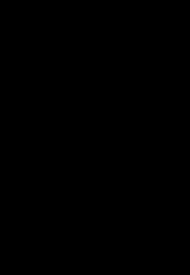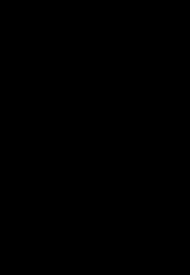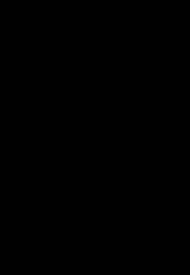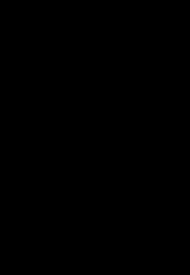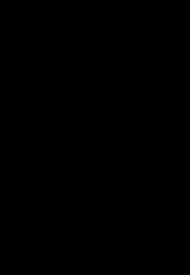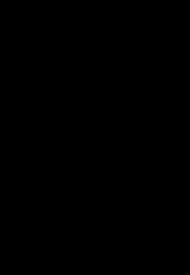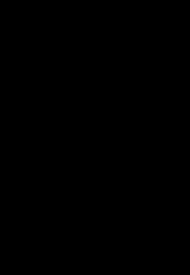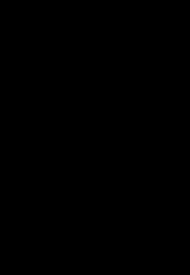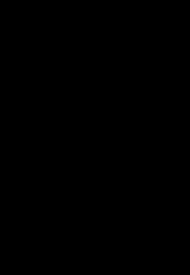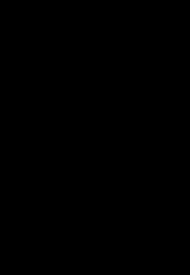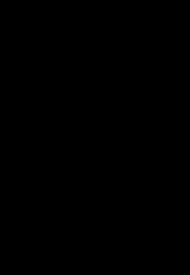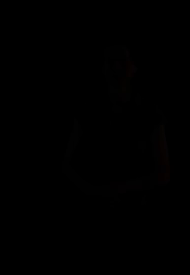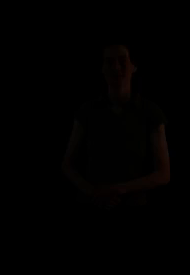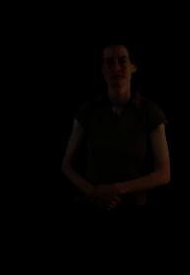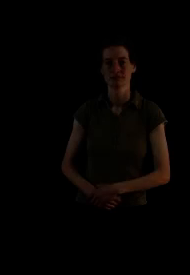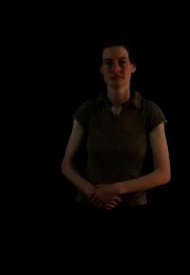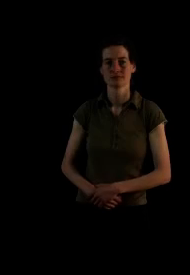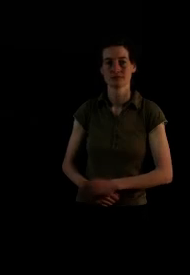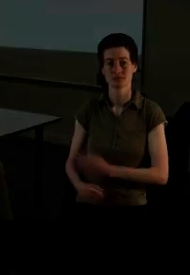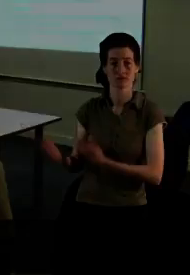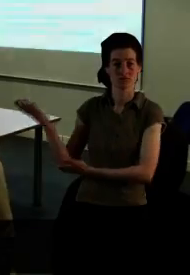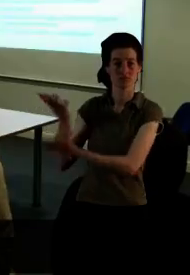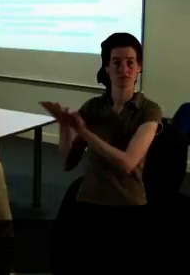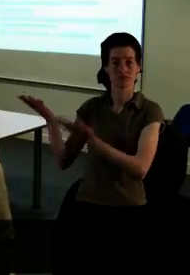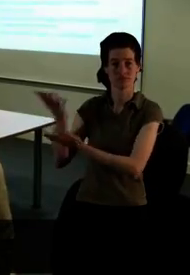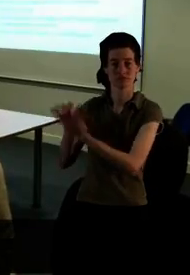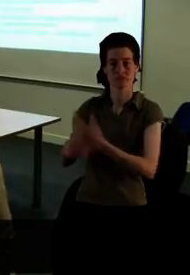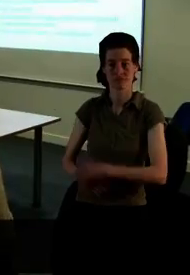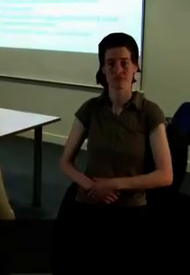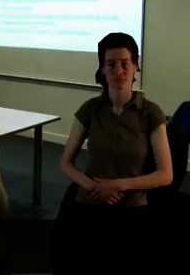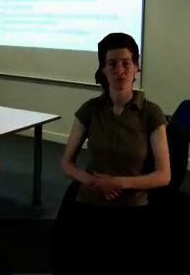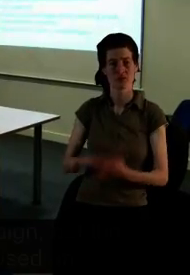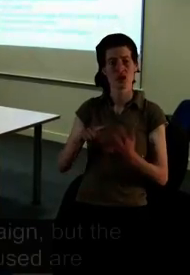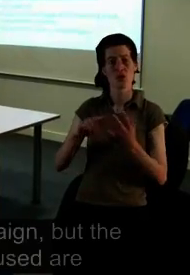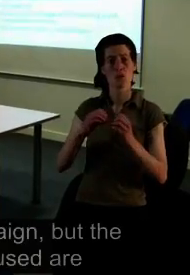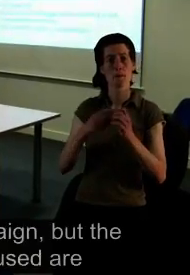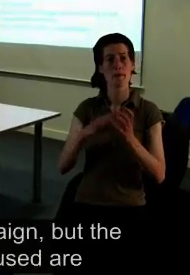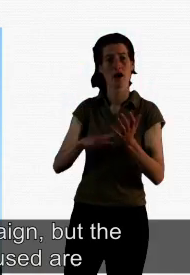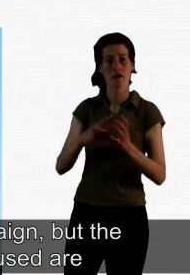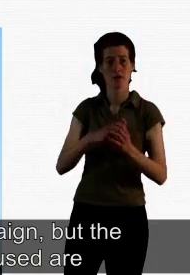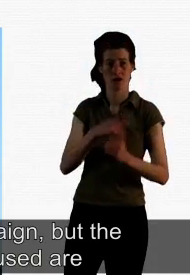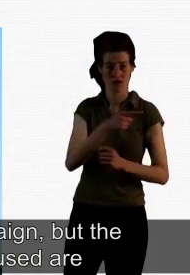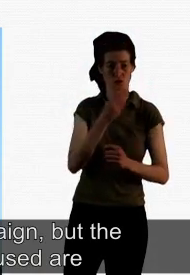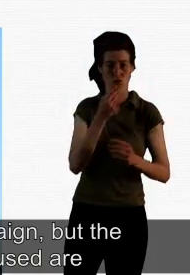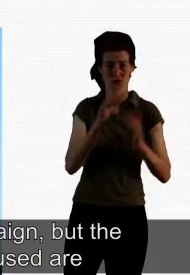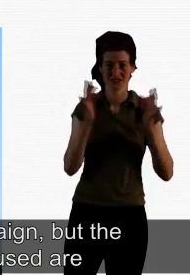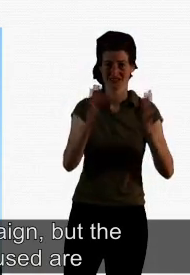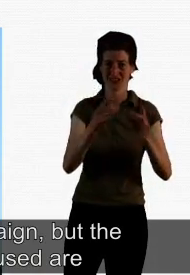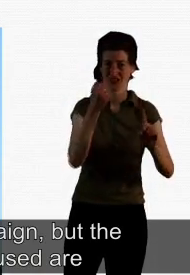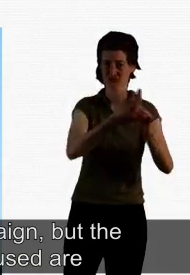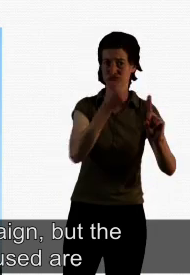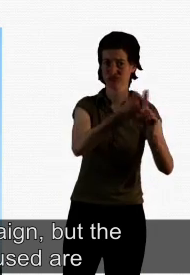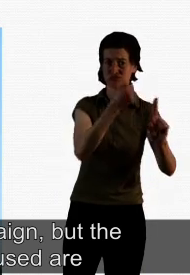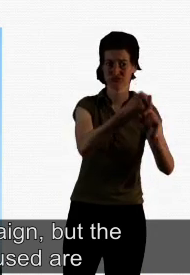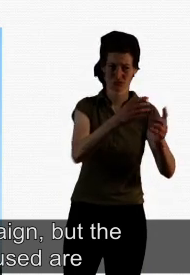Campaigns, e-campaigning. And then the third part, the call to action, would have been come to London for the march. Well, he used